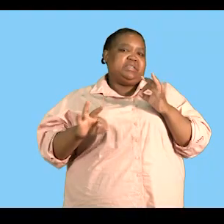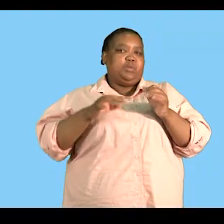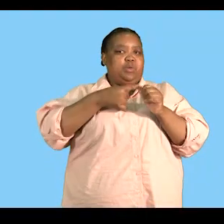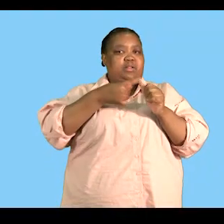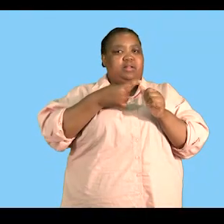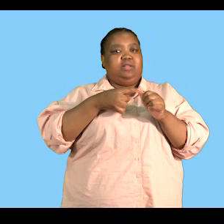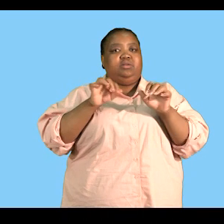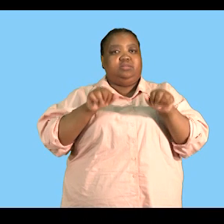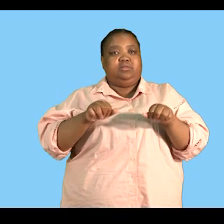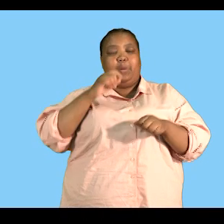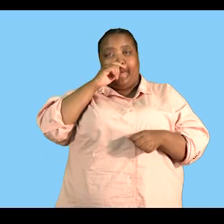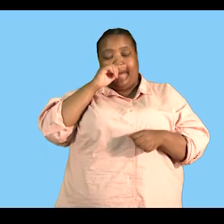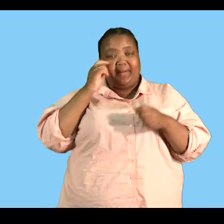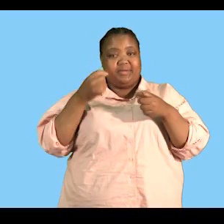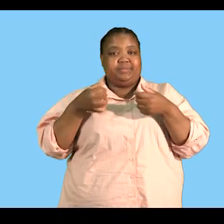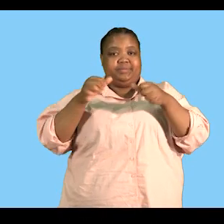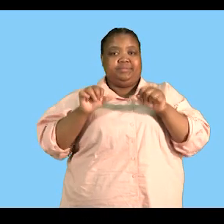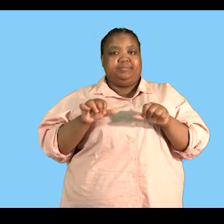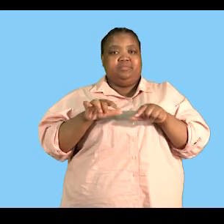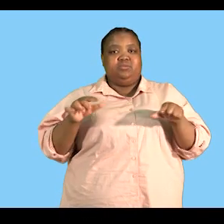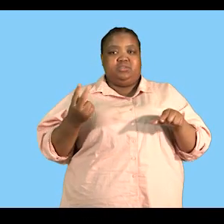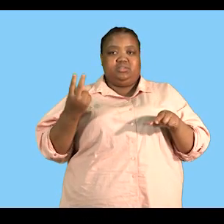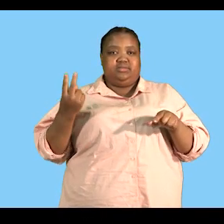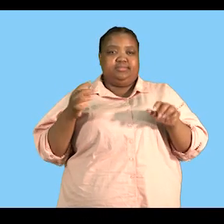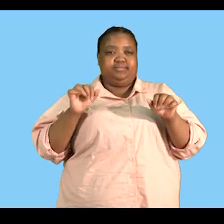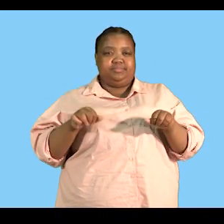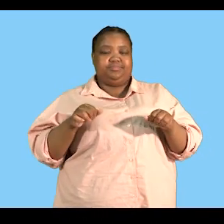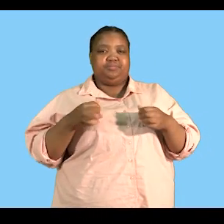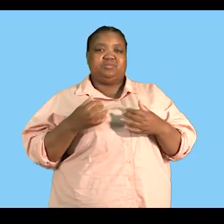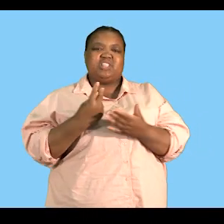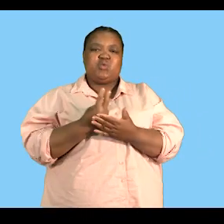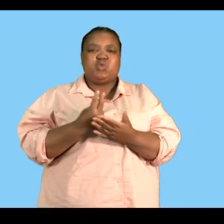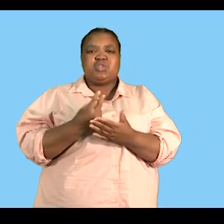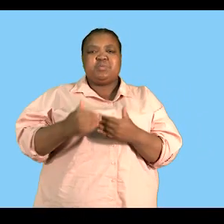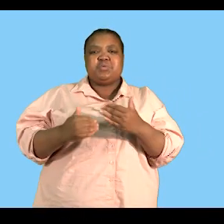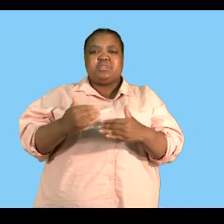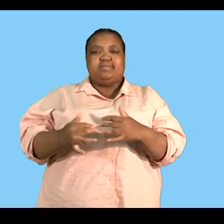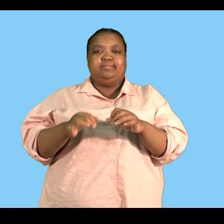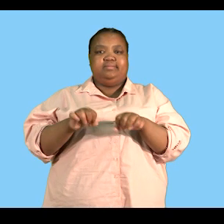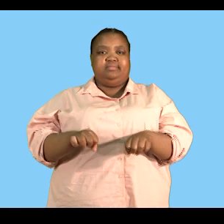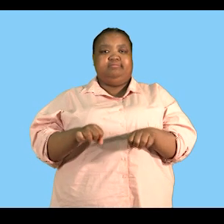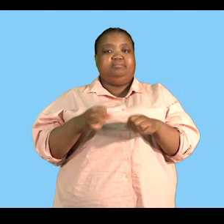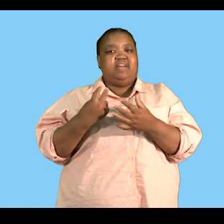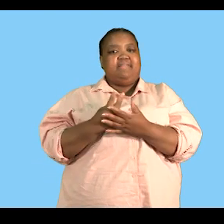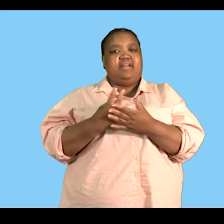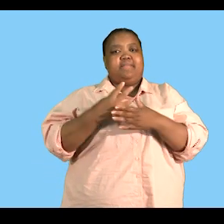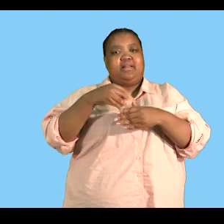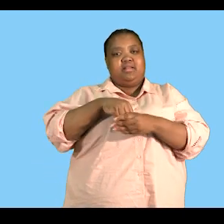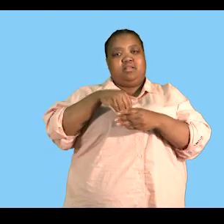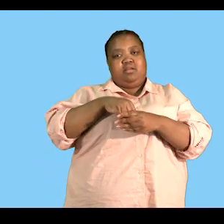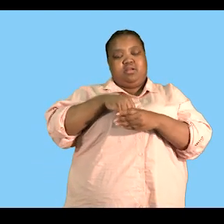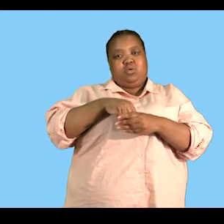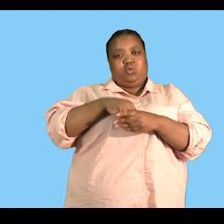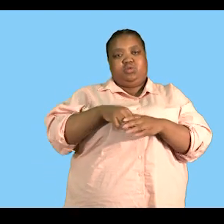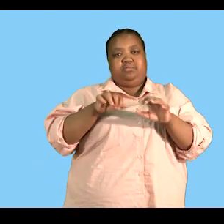calculations. Then, level 2 is routine procedures in a familiar